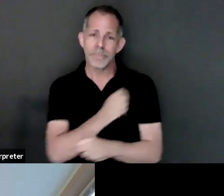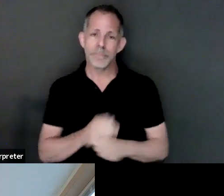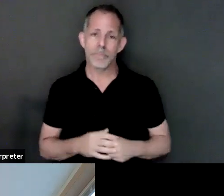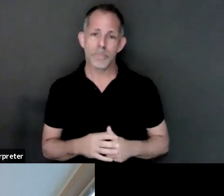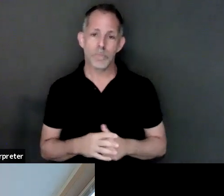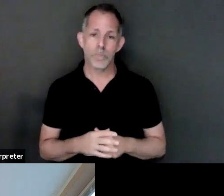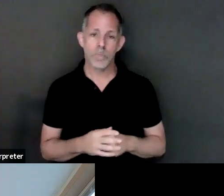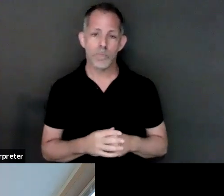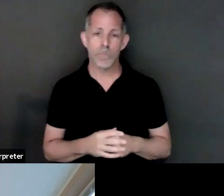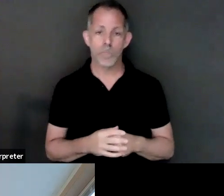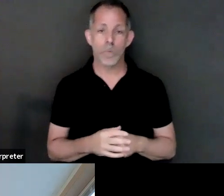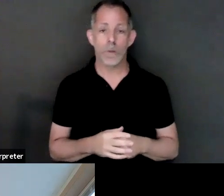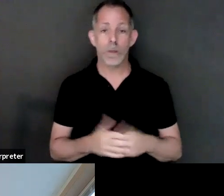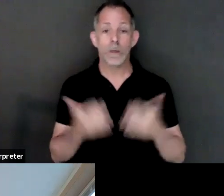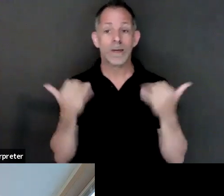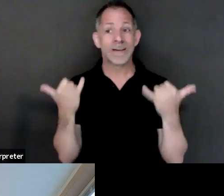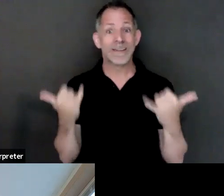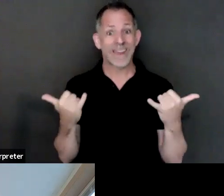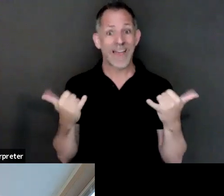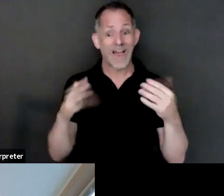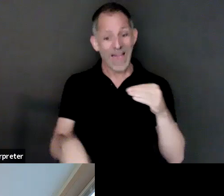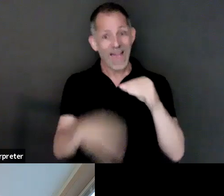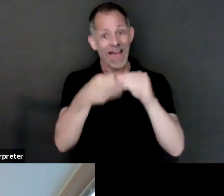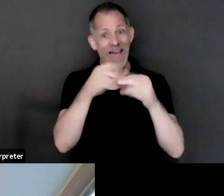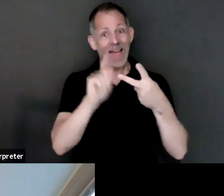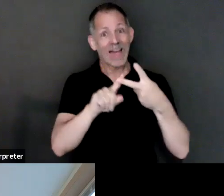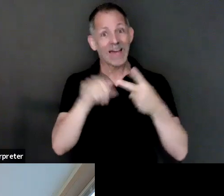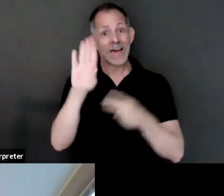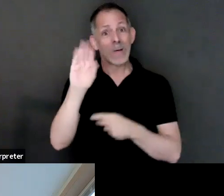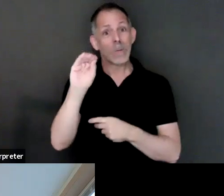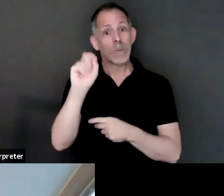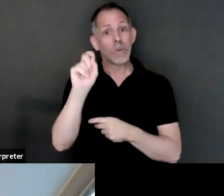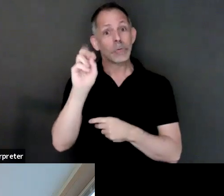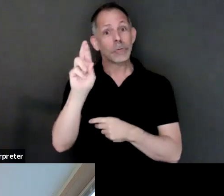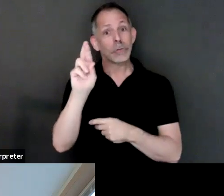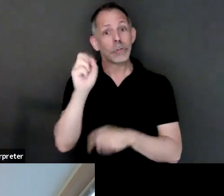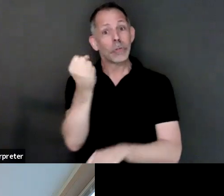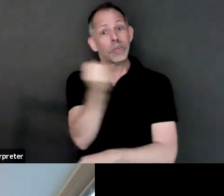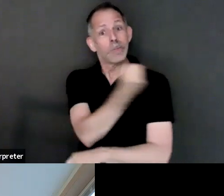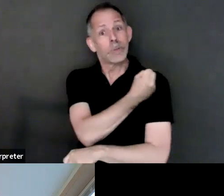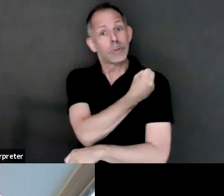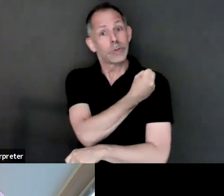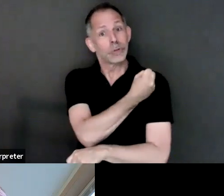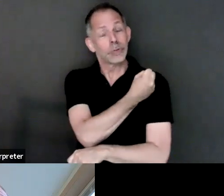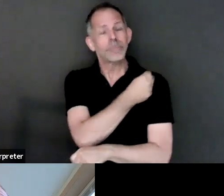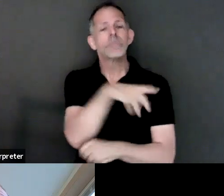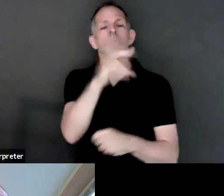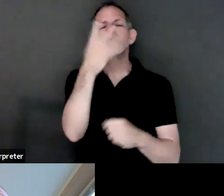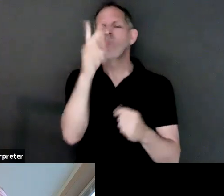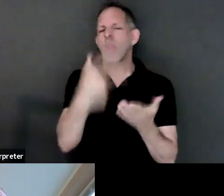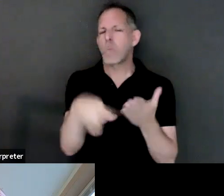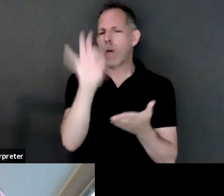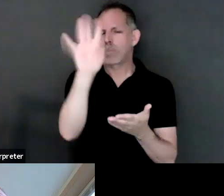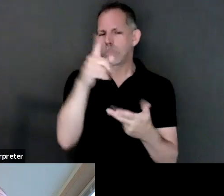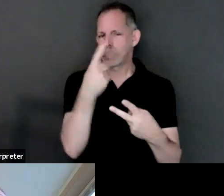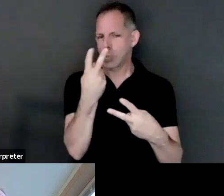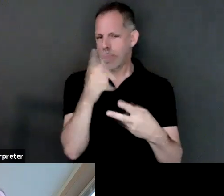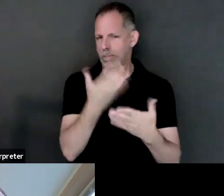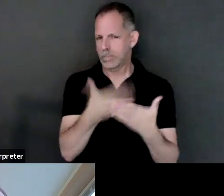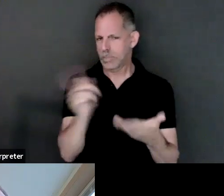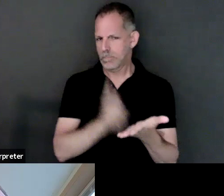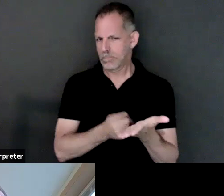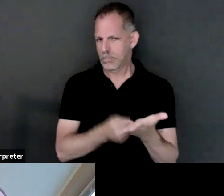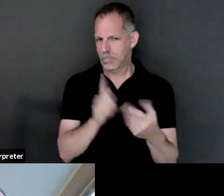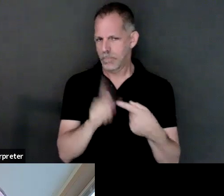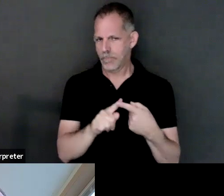First, let's talk about two things. There's a third dose, which last week was recommended by the Centers